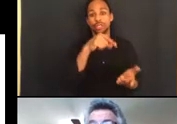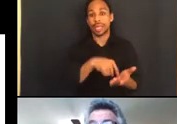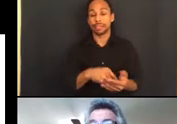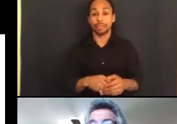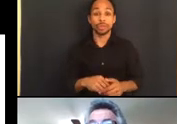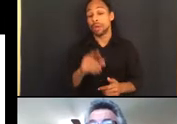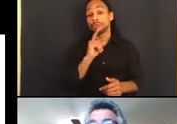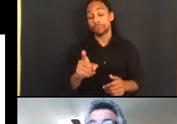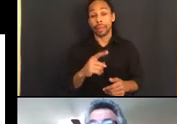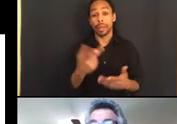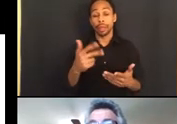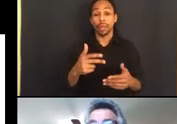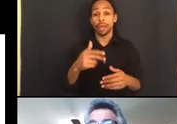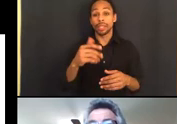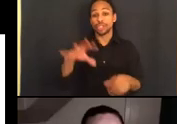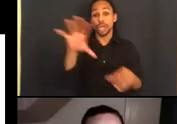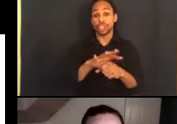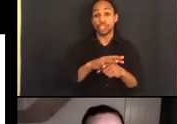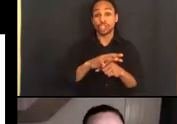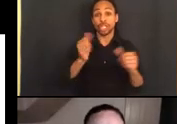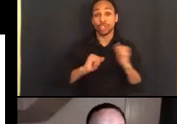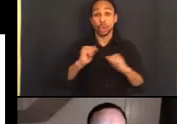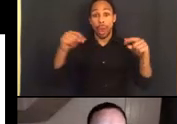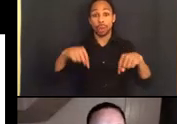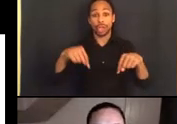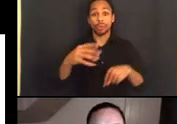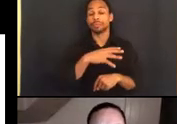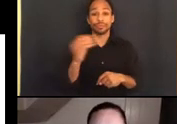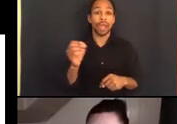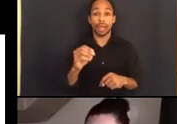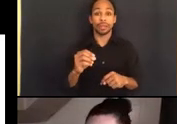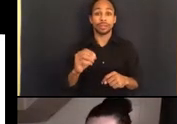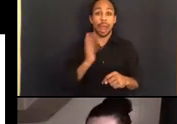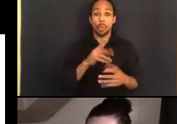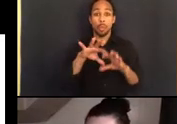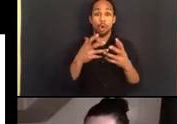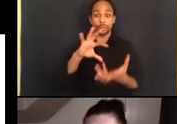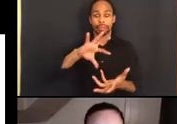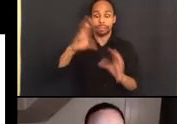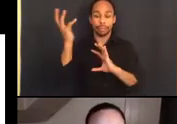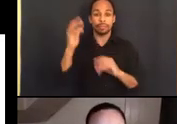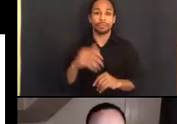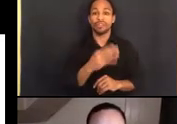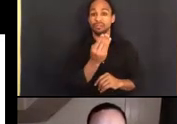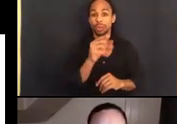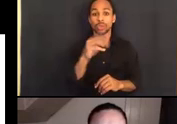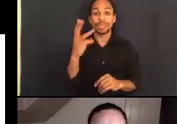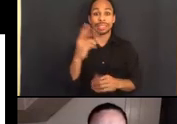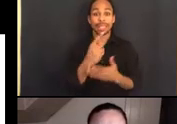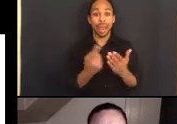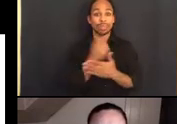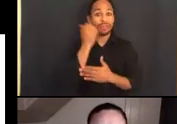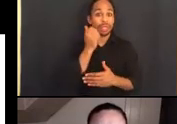show out here, and it has turned our world upside down. 14, 16 hours of every day is trying to figure out how